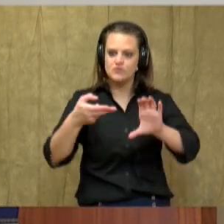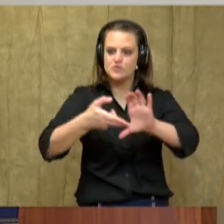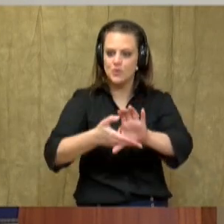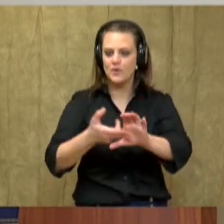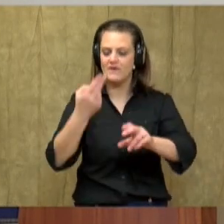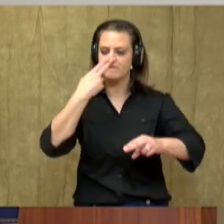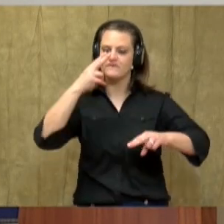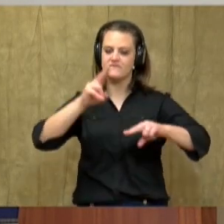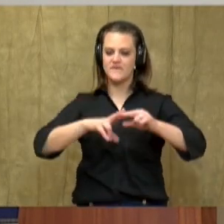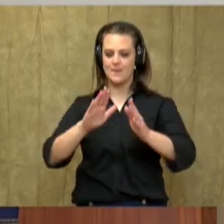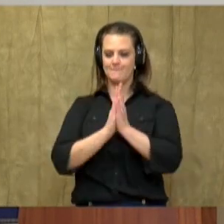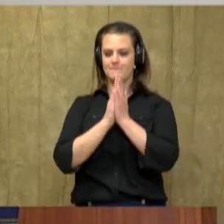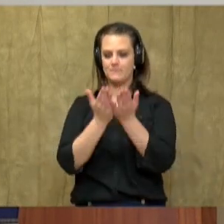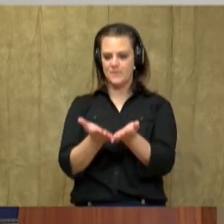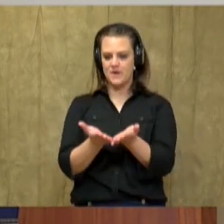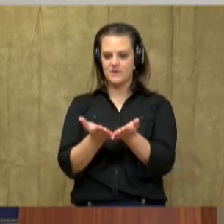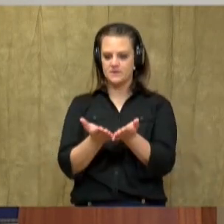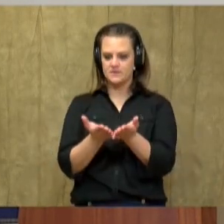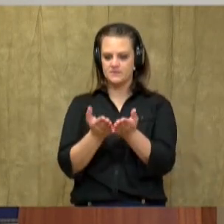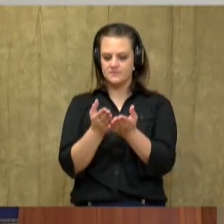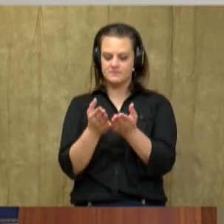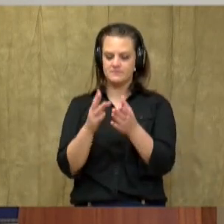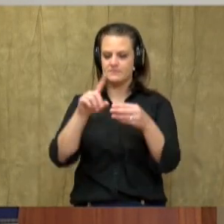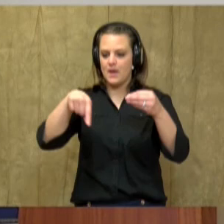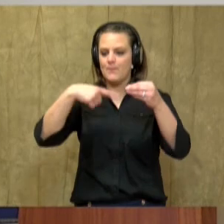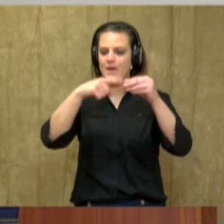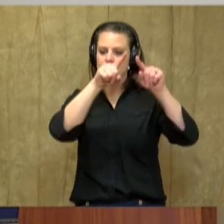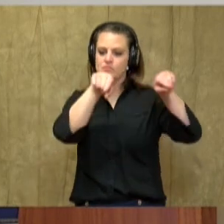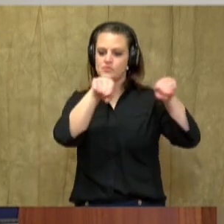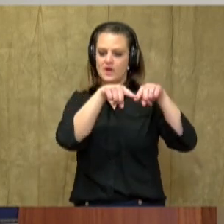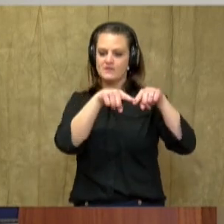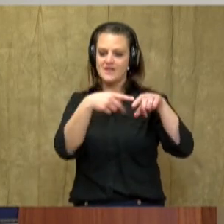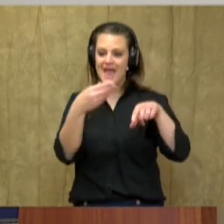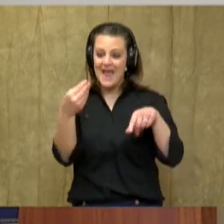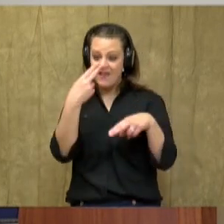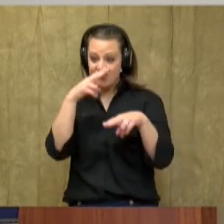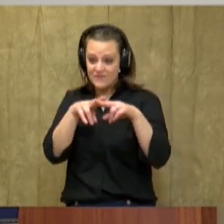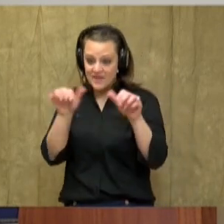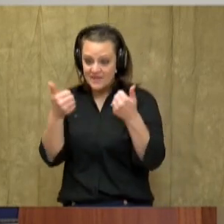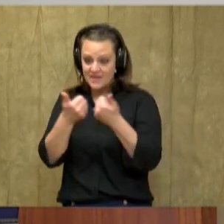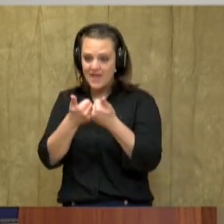book about triangles we're going to read, as well as some fun games that we're going to